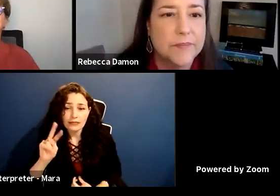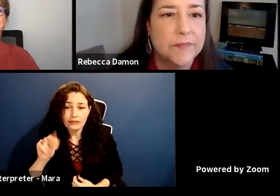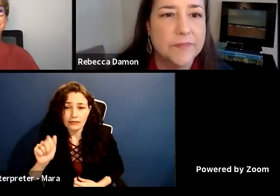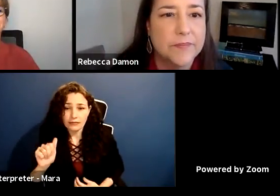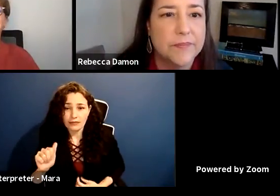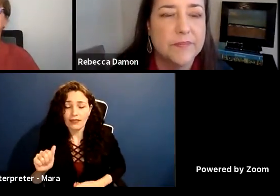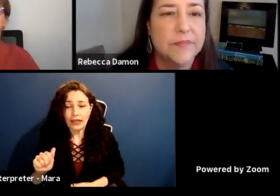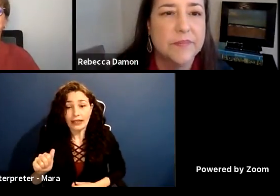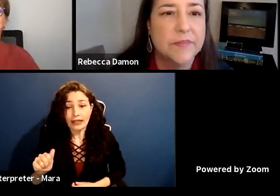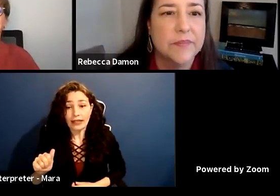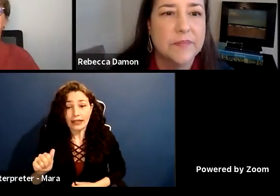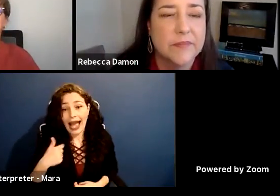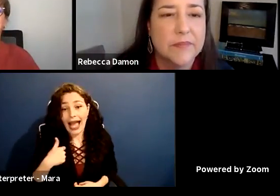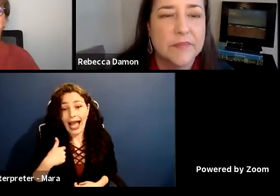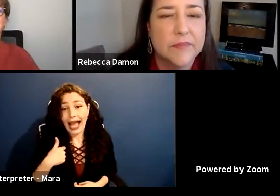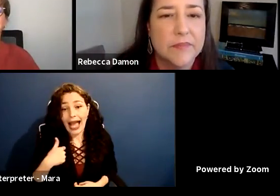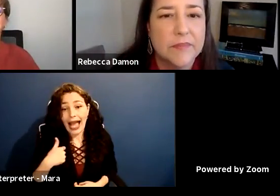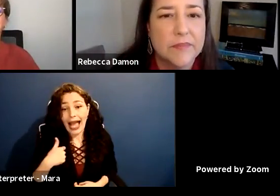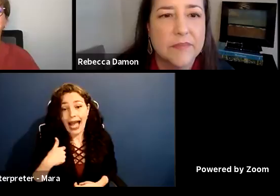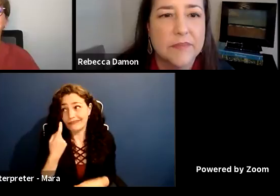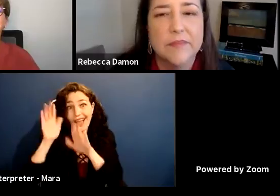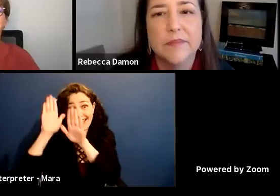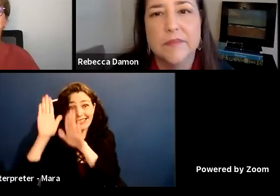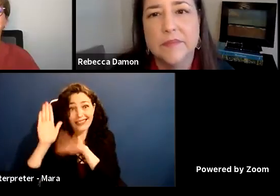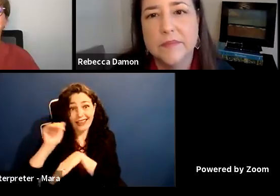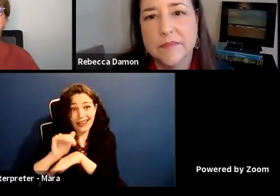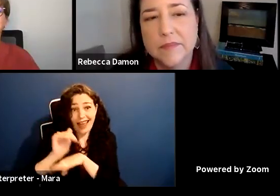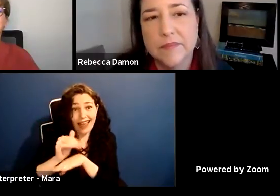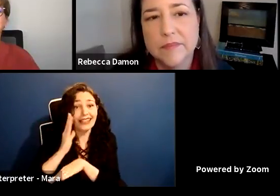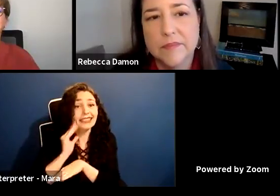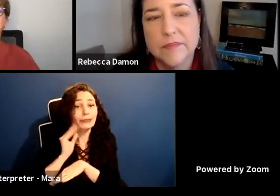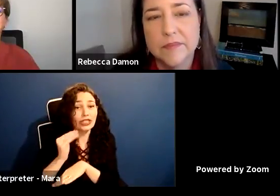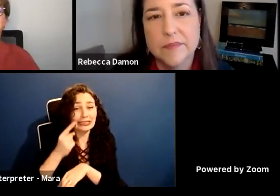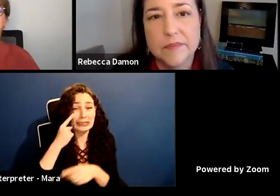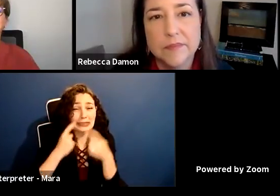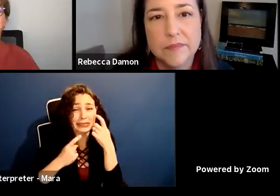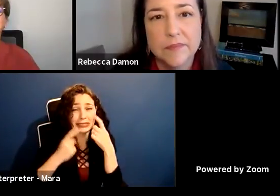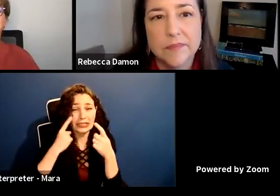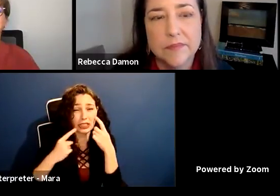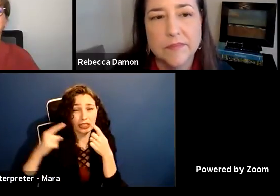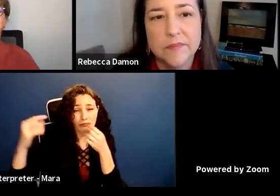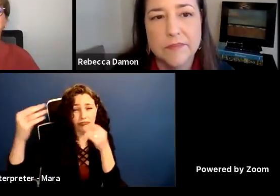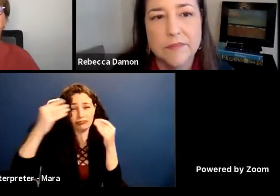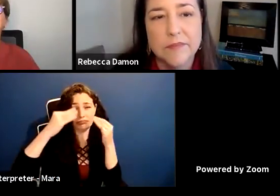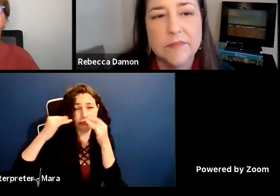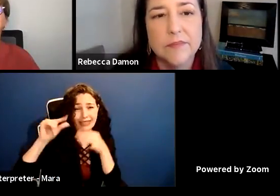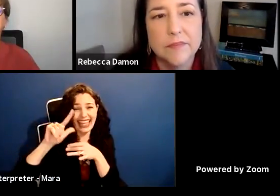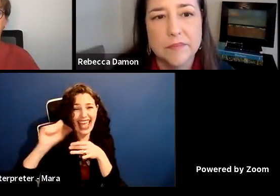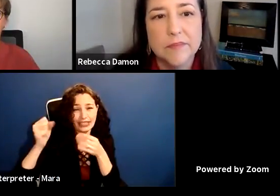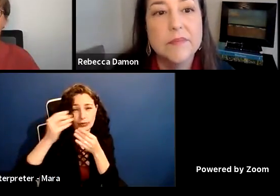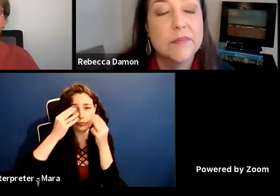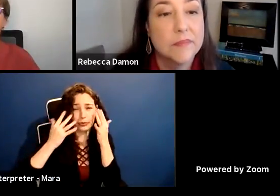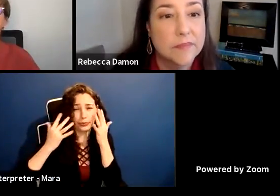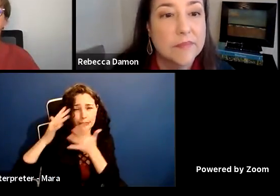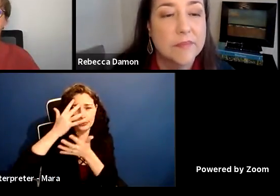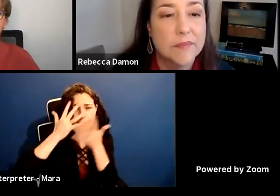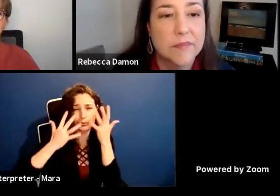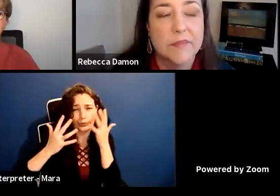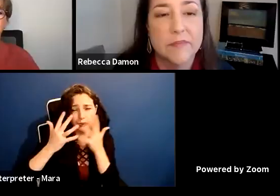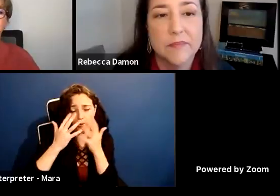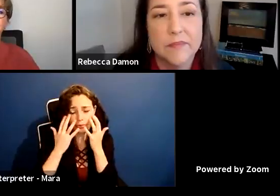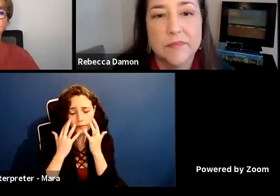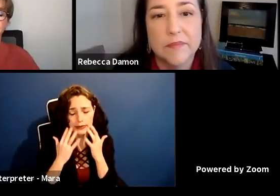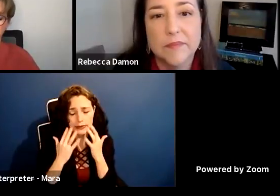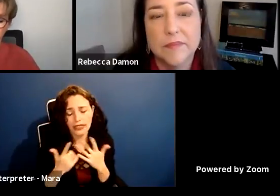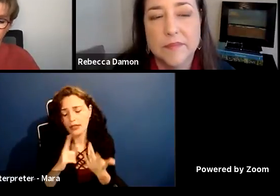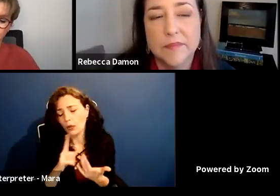night, I think the strategy there is honestly therapy, and just talking about it. I